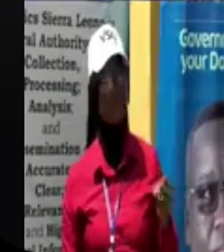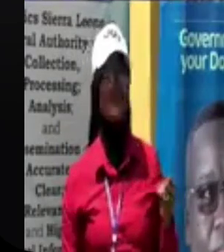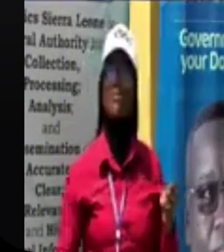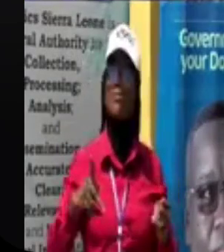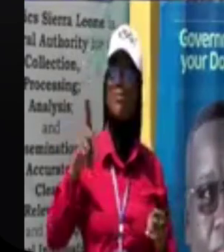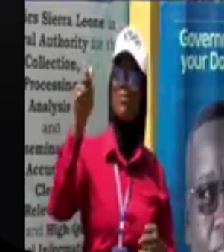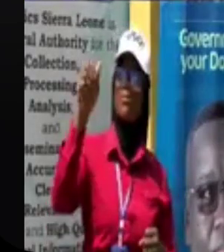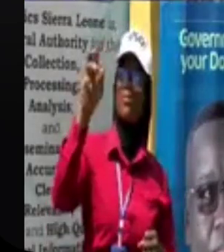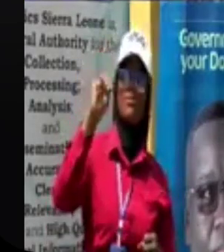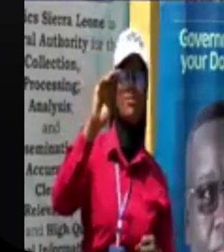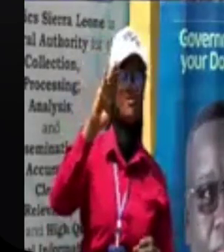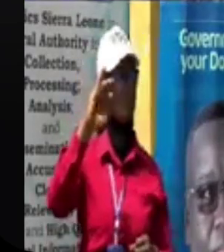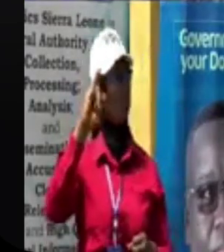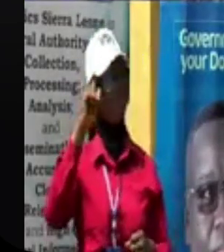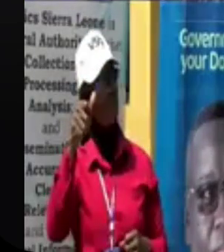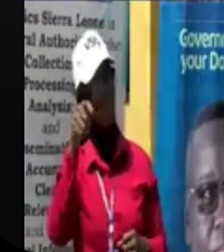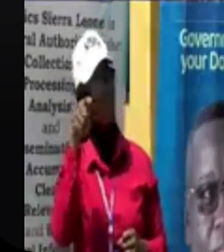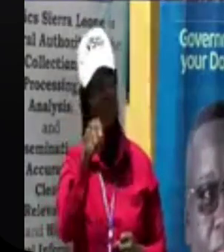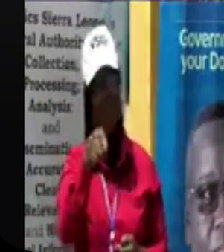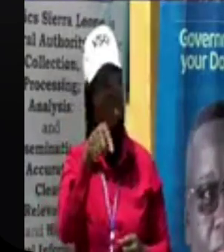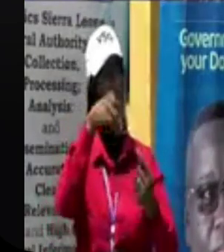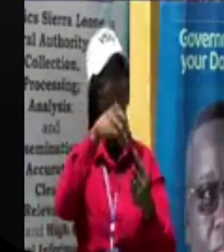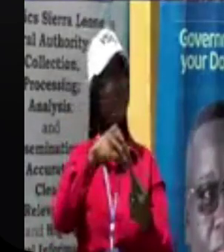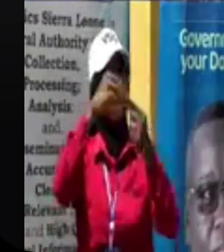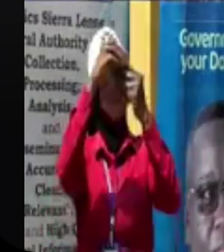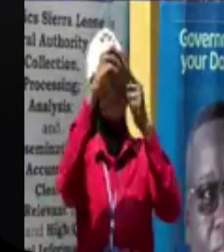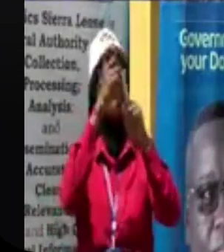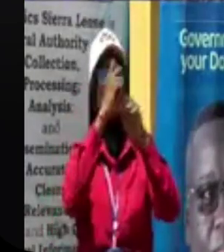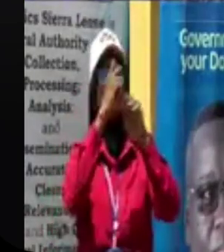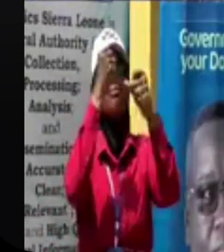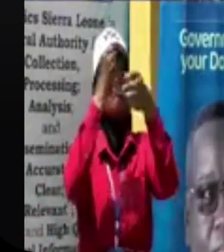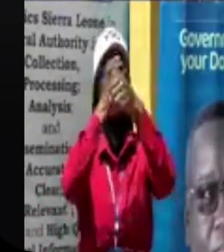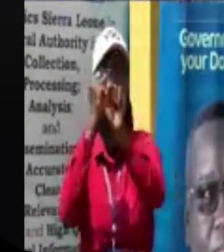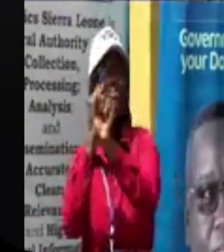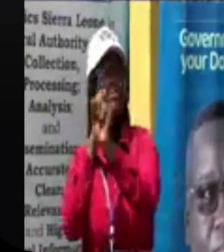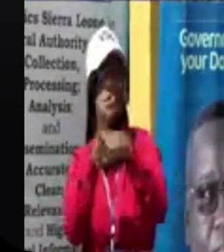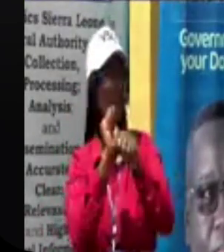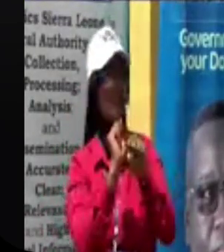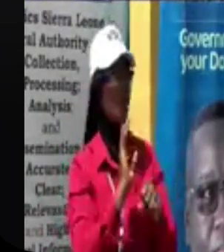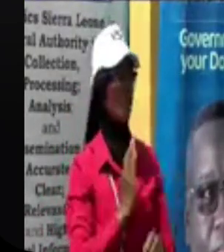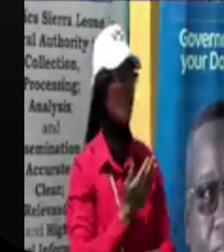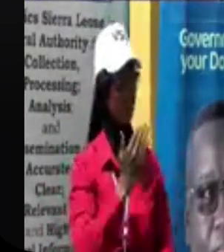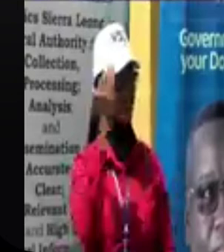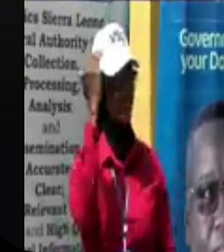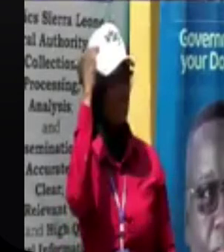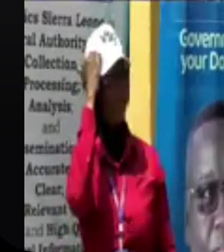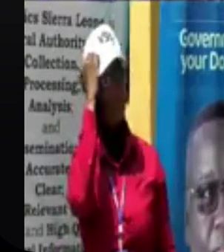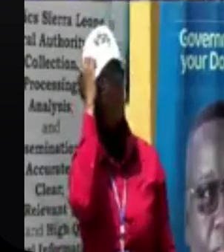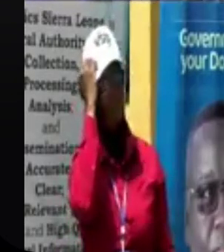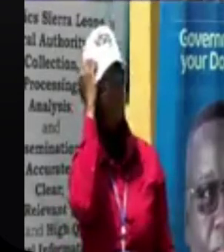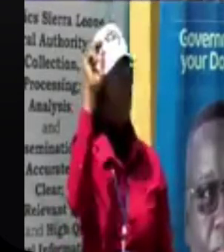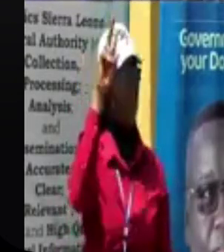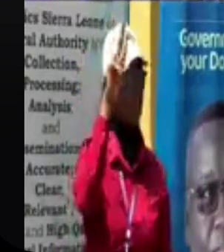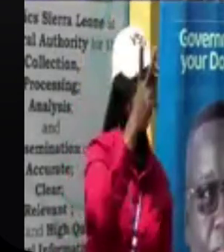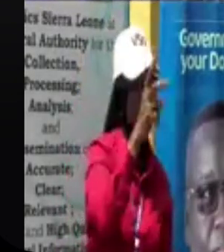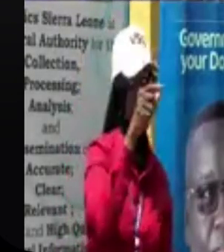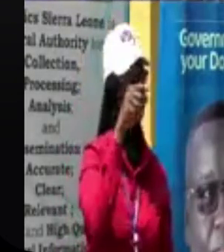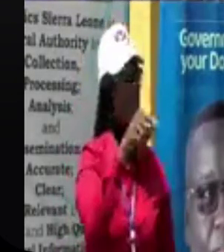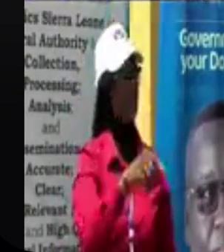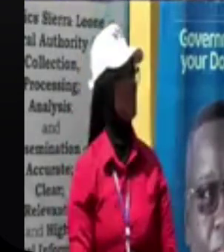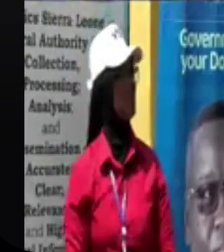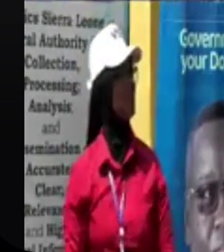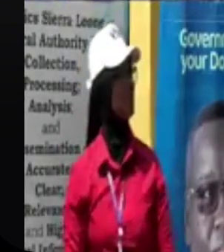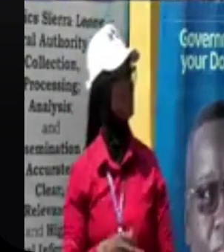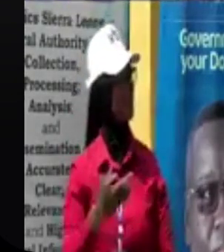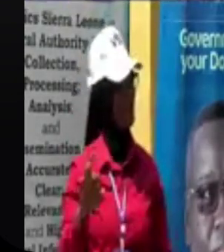Kambia are one of the main hubs for rice production where we don't identify. Second to Tomabu.